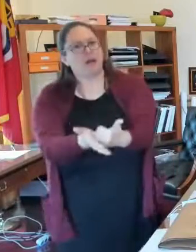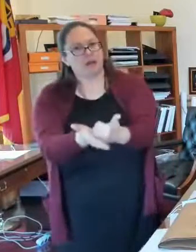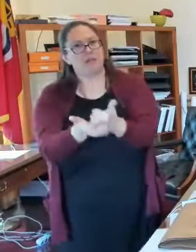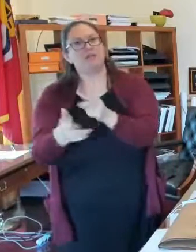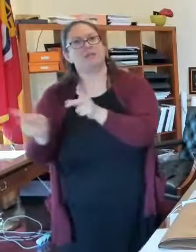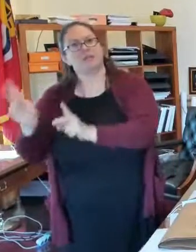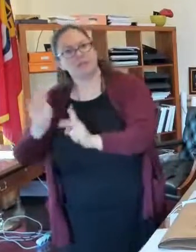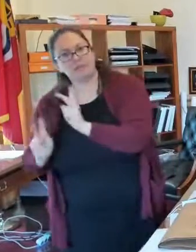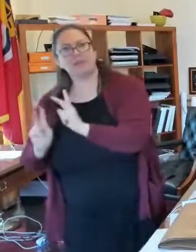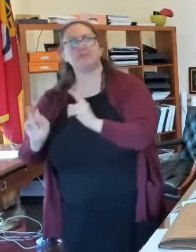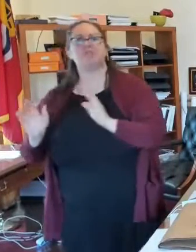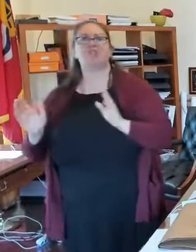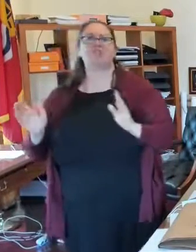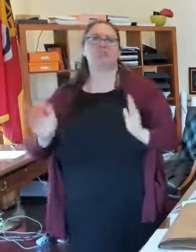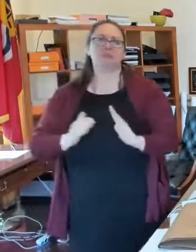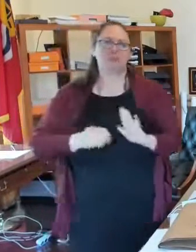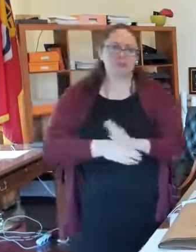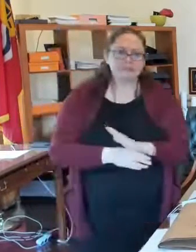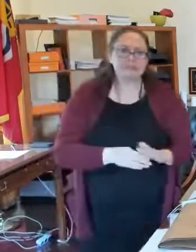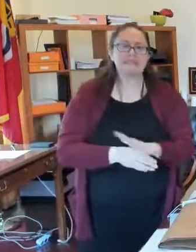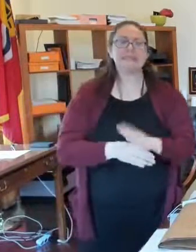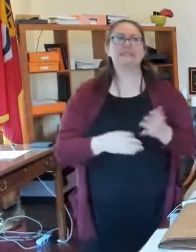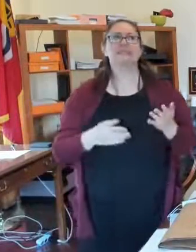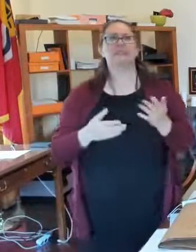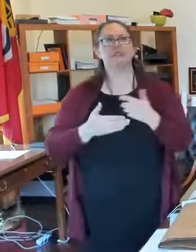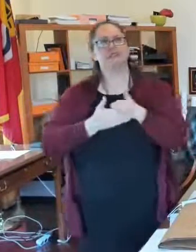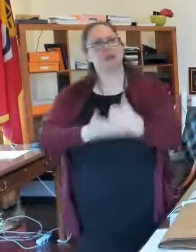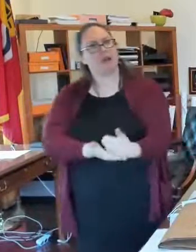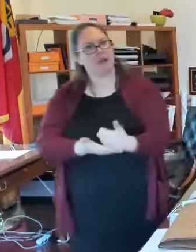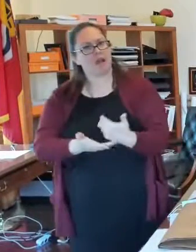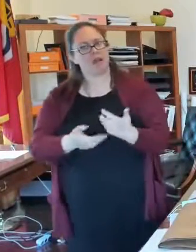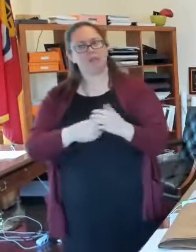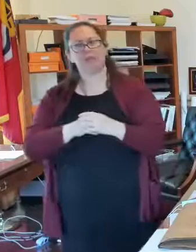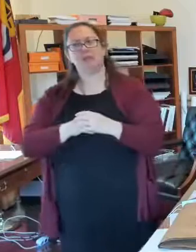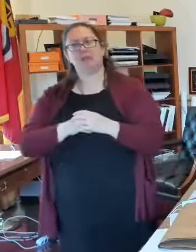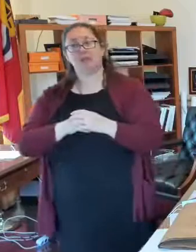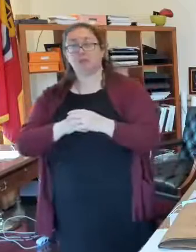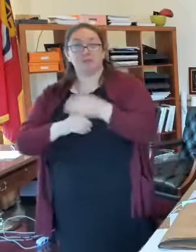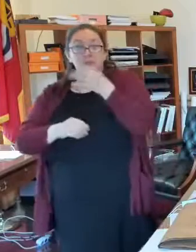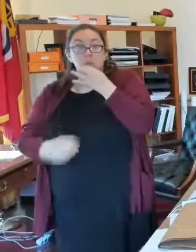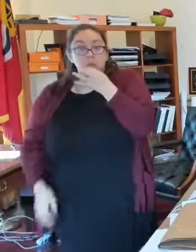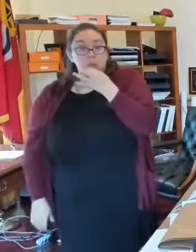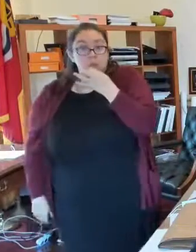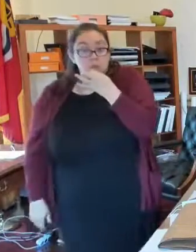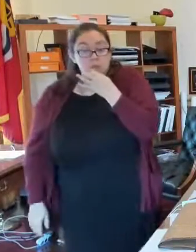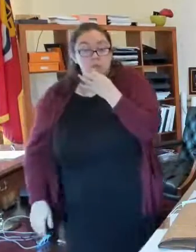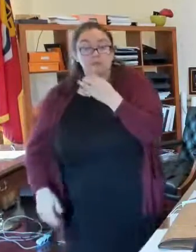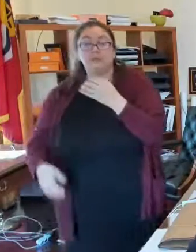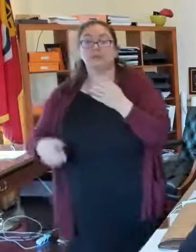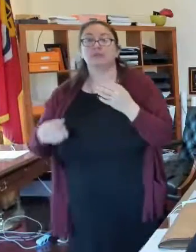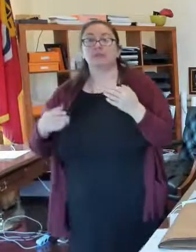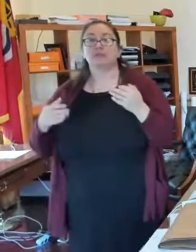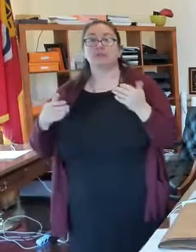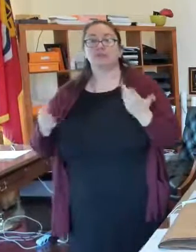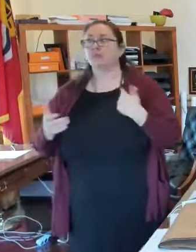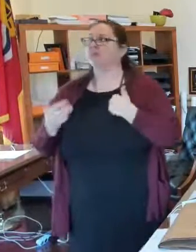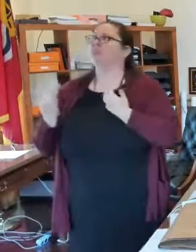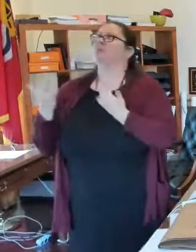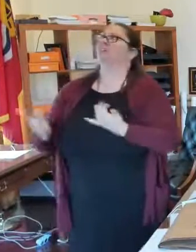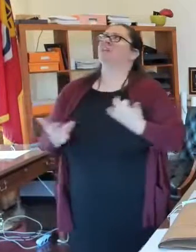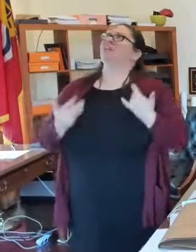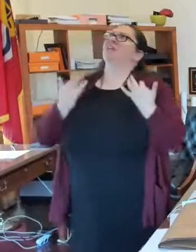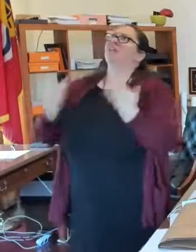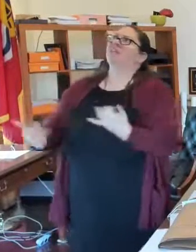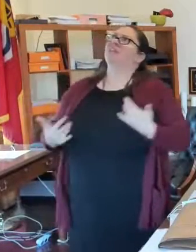and small businesses in the very near future. So we've all been waiting on that for a